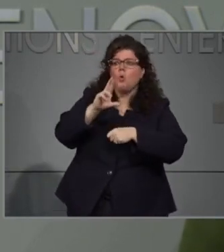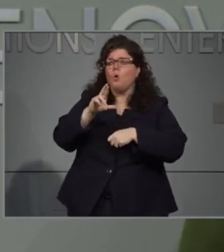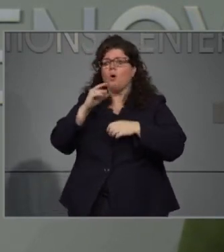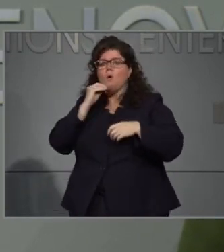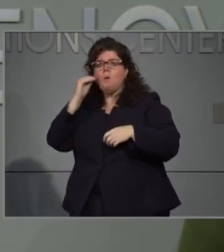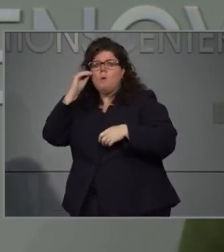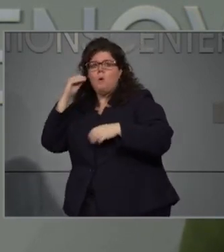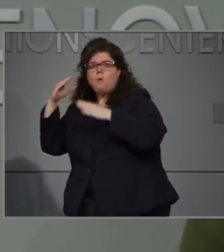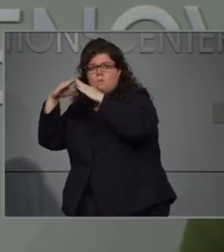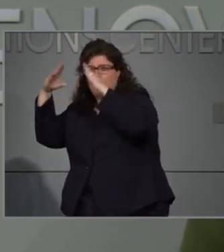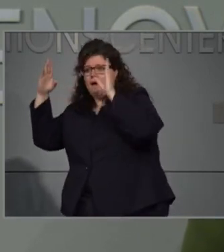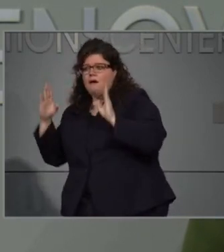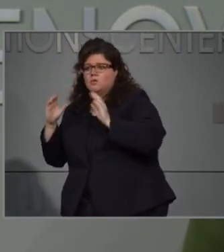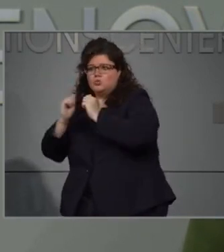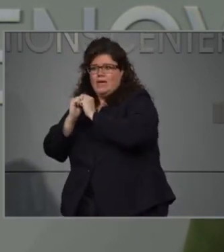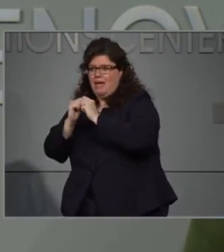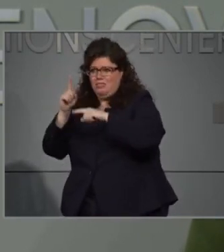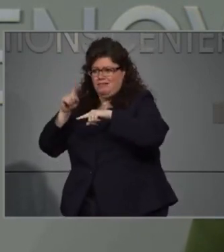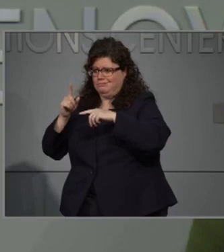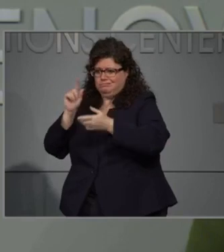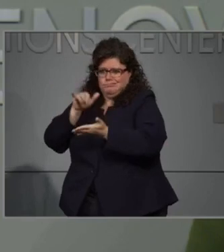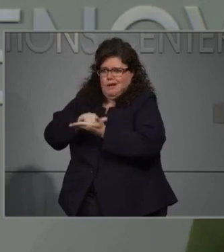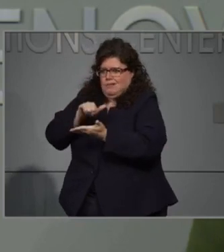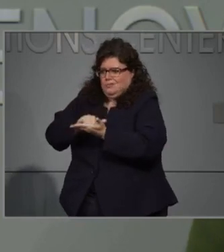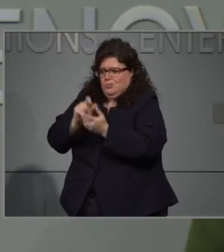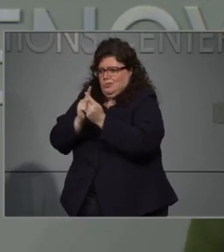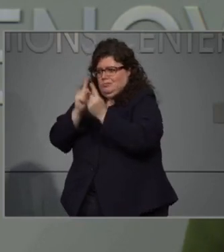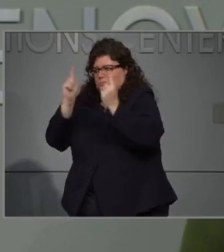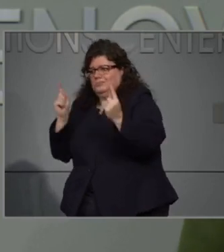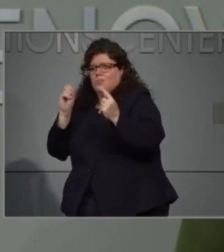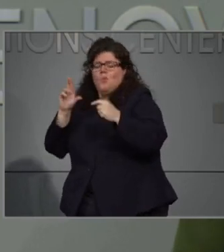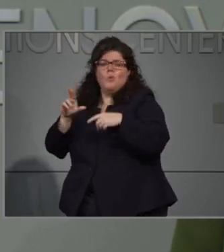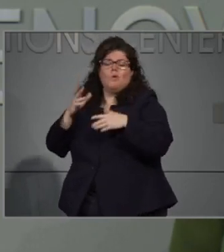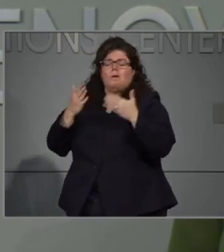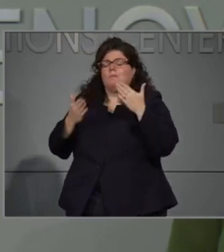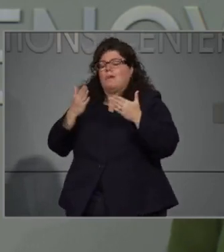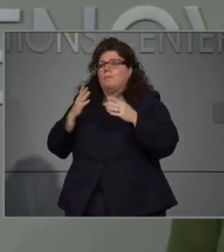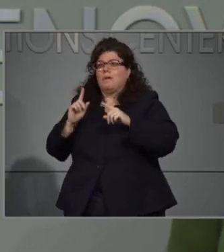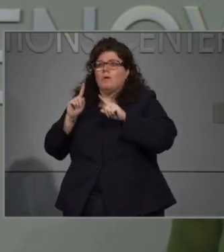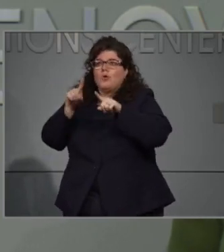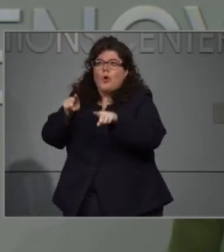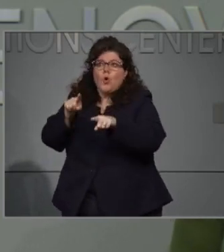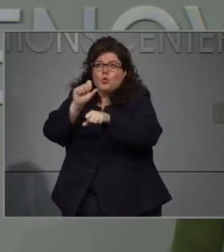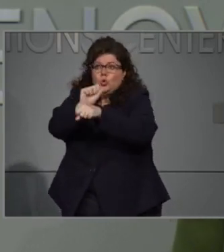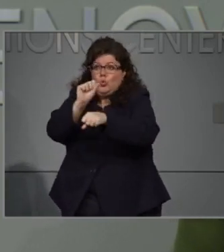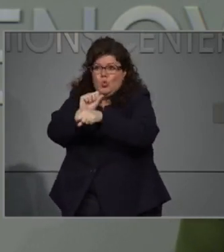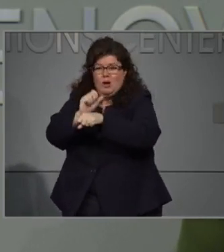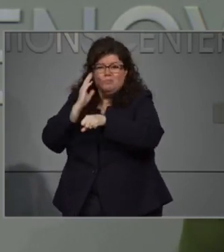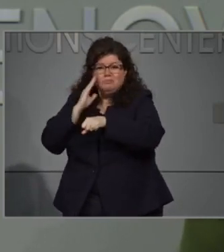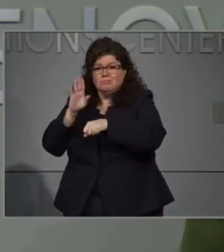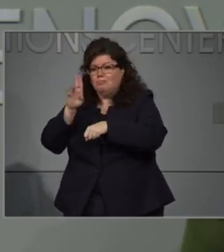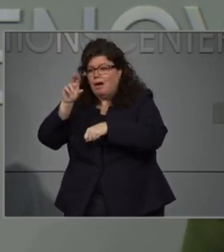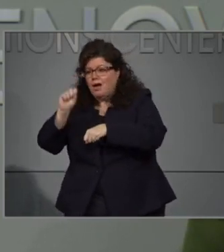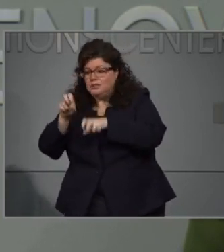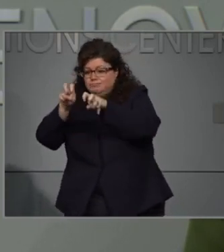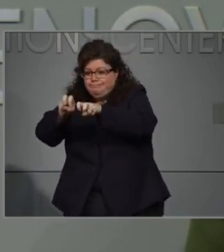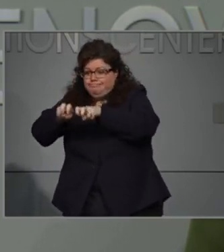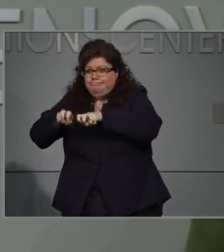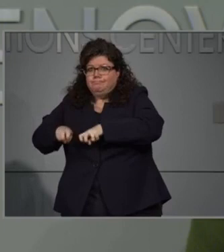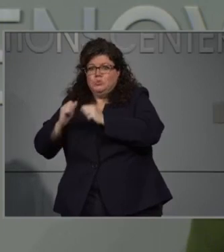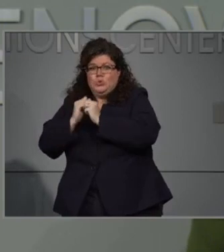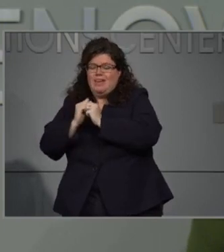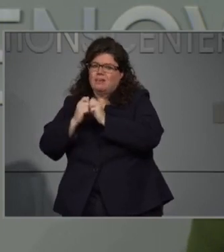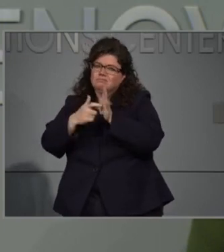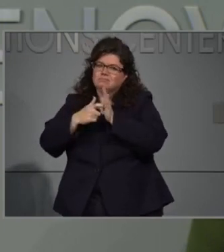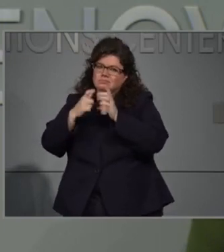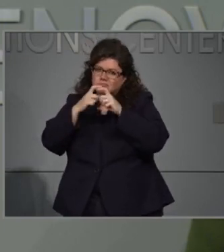living settings or in transportation to or from any of the fields. So first is prevention, making sure that they have the ability